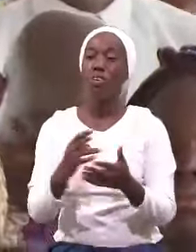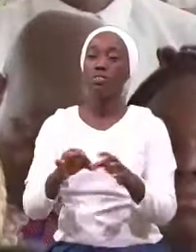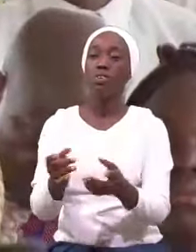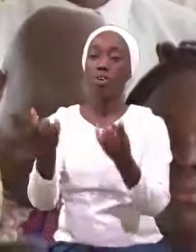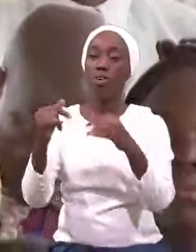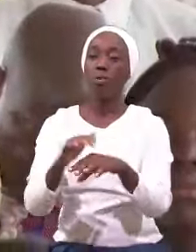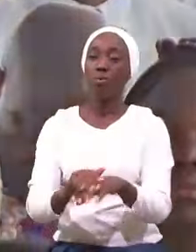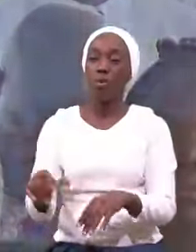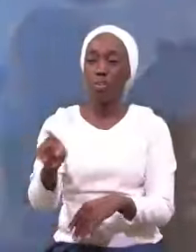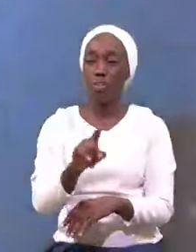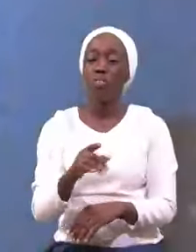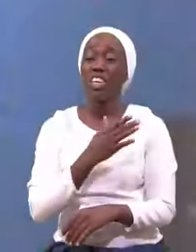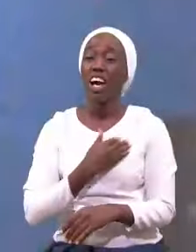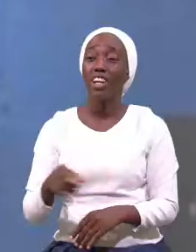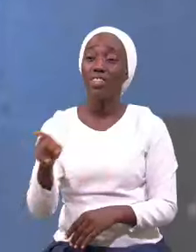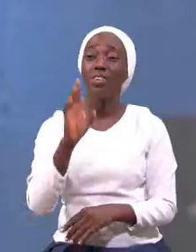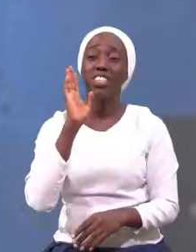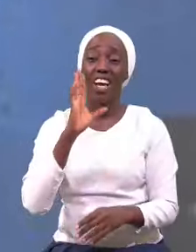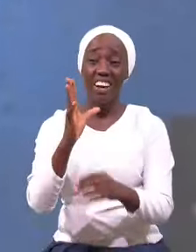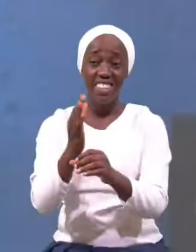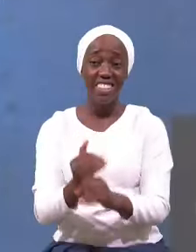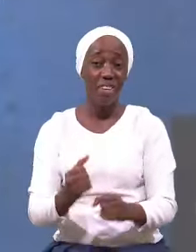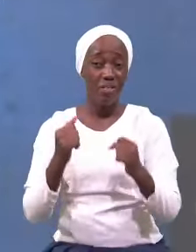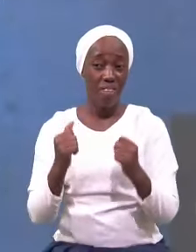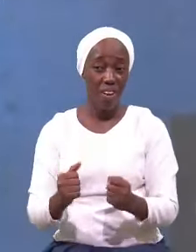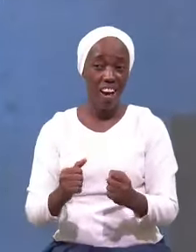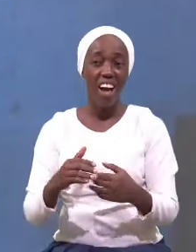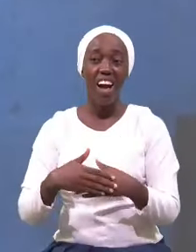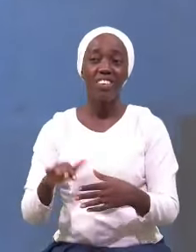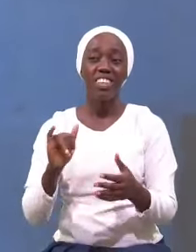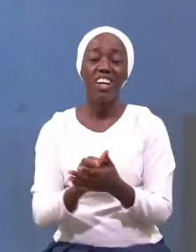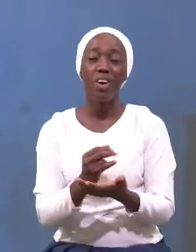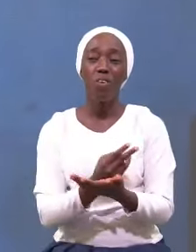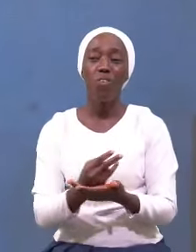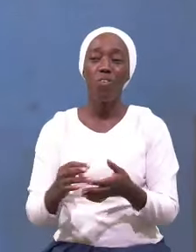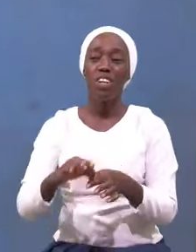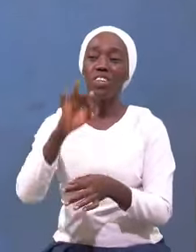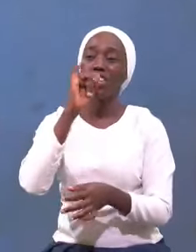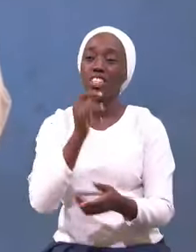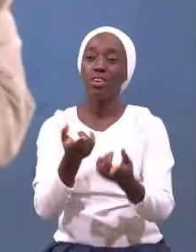you shall receive power after that the Holy Ghost has come upon you.